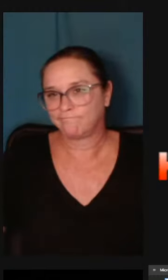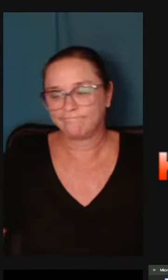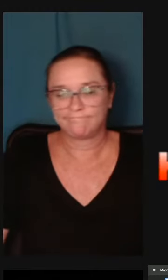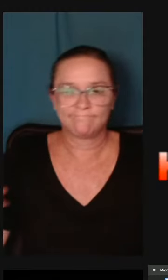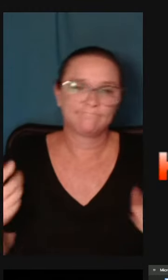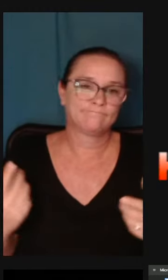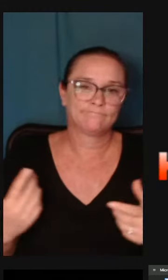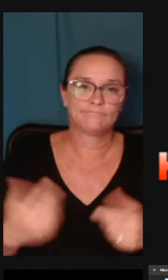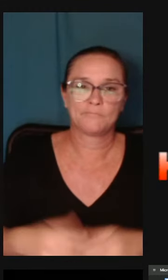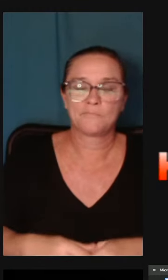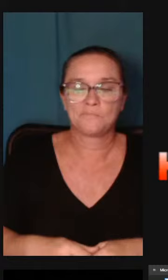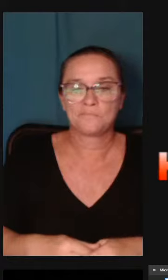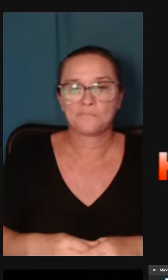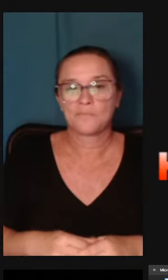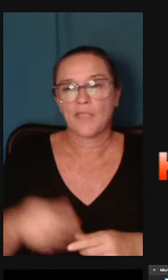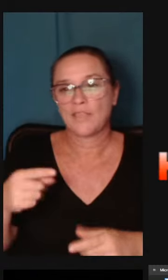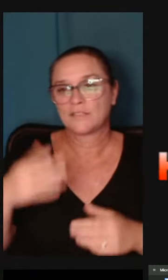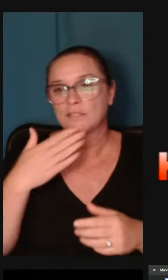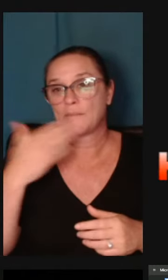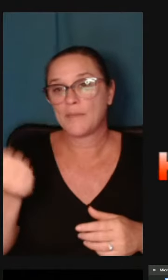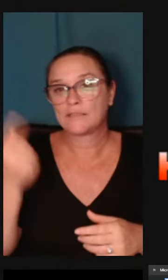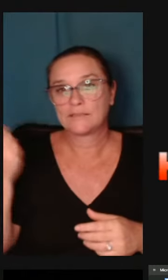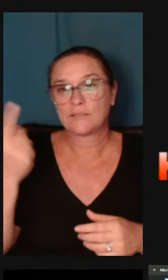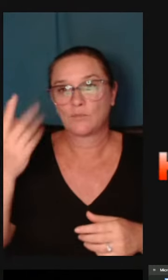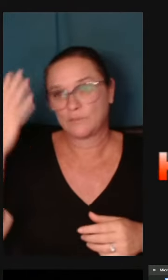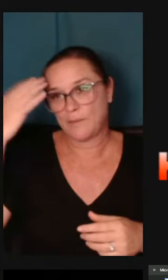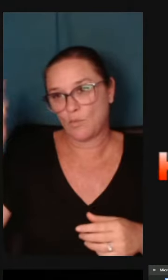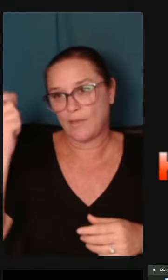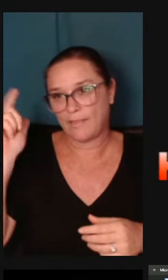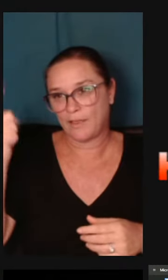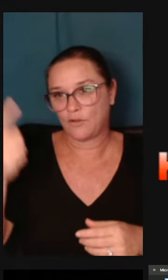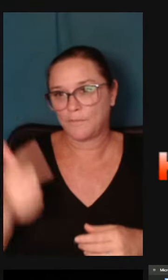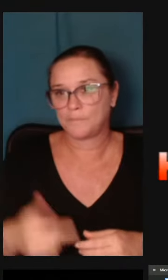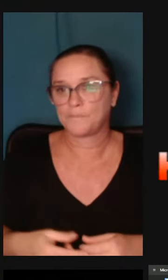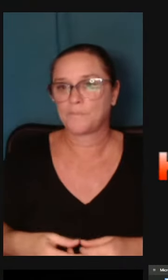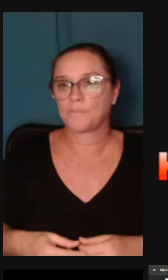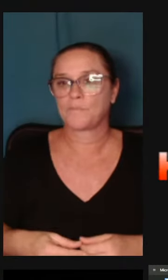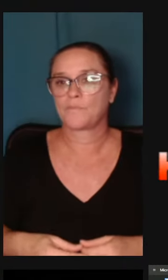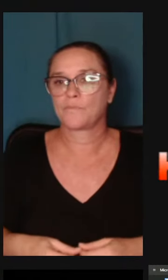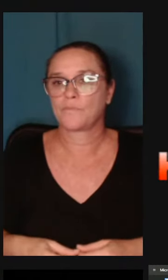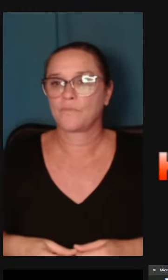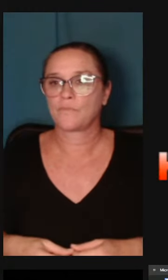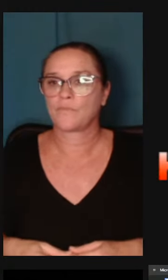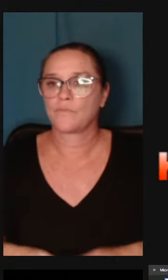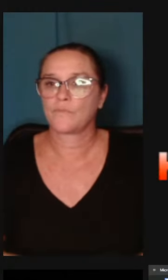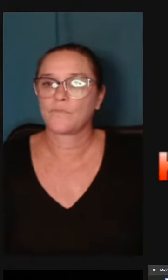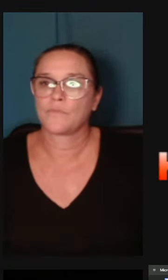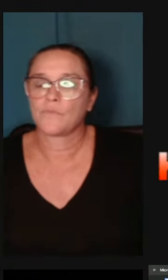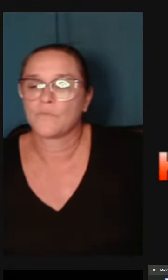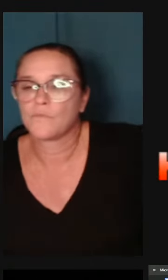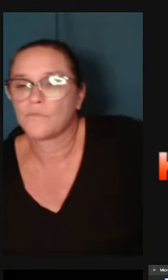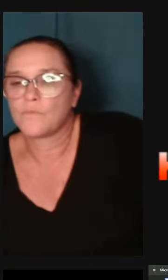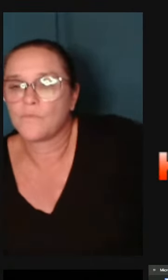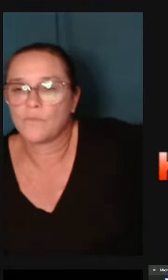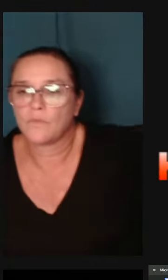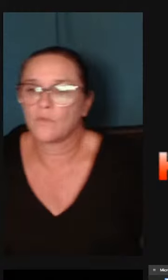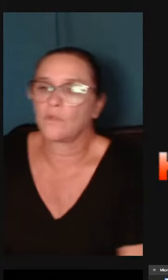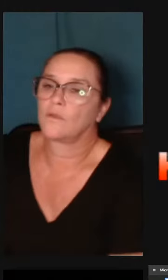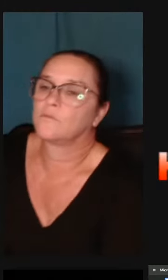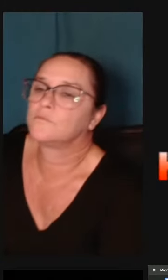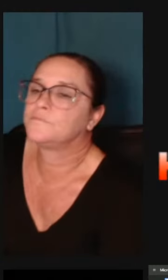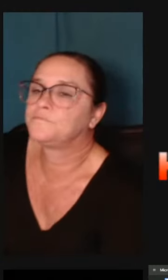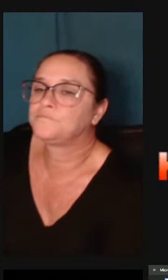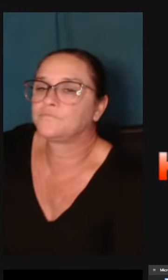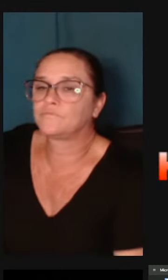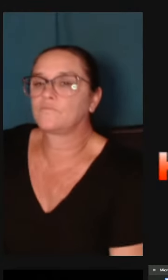recounted as well, right? So this is the best of someone's memory at some point later, but still, this is what we have, and here we go.